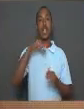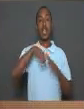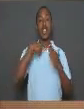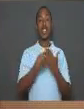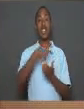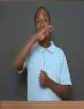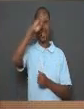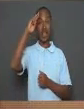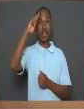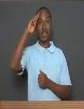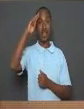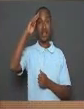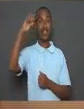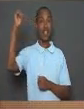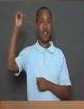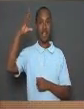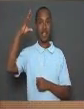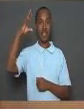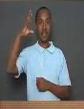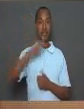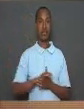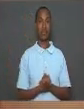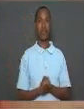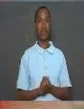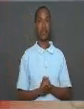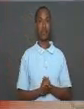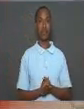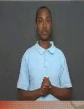case, is sunlight.